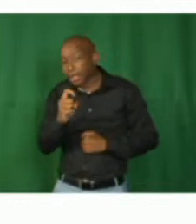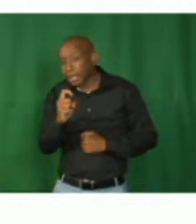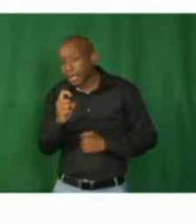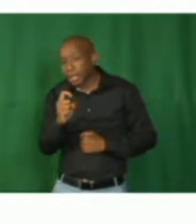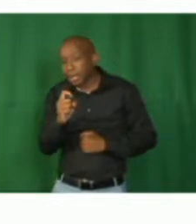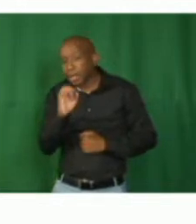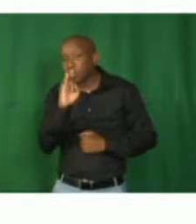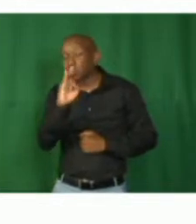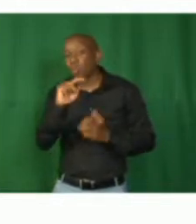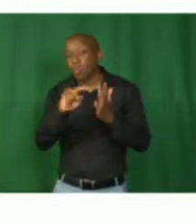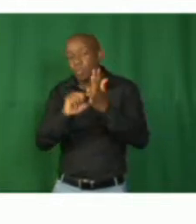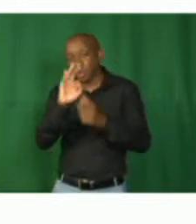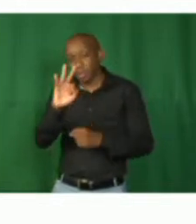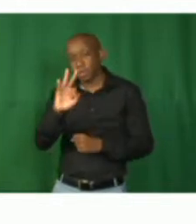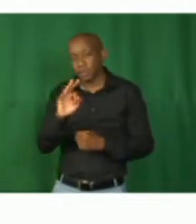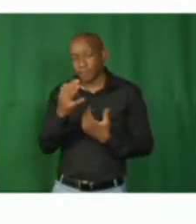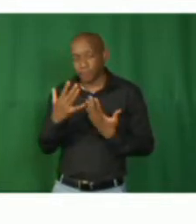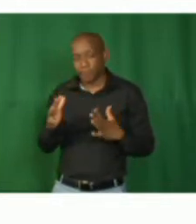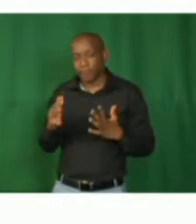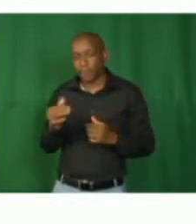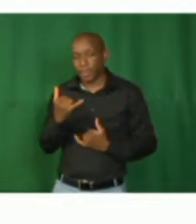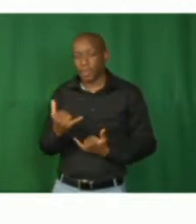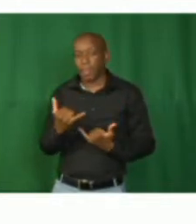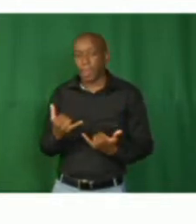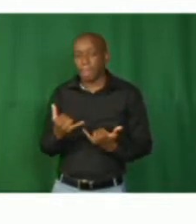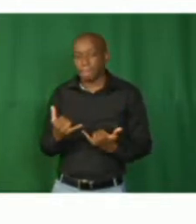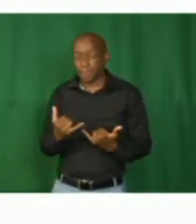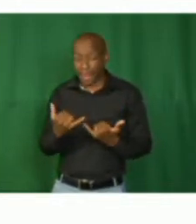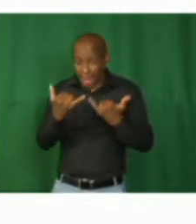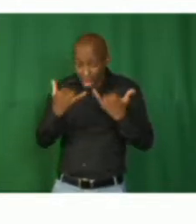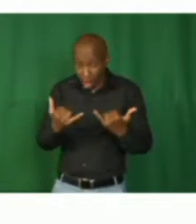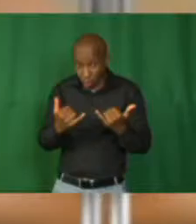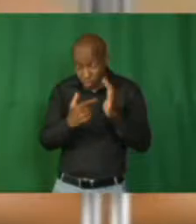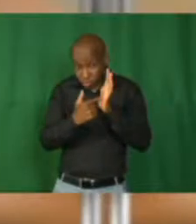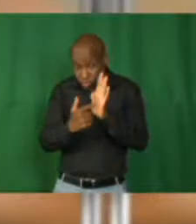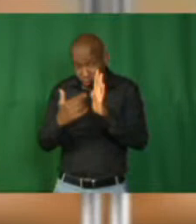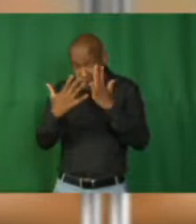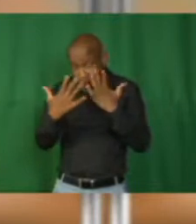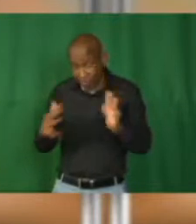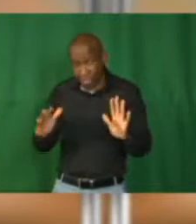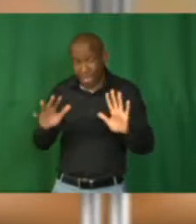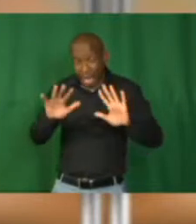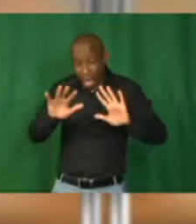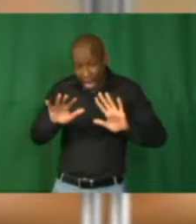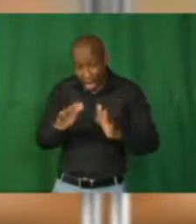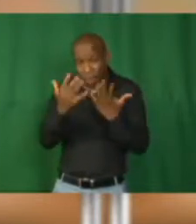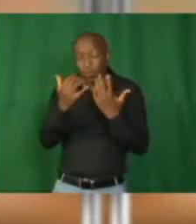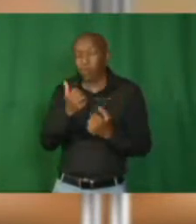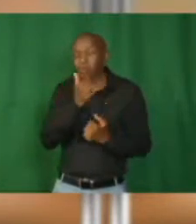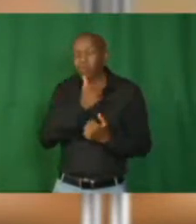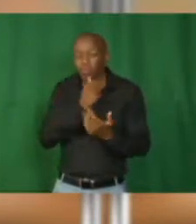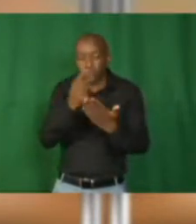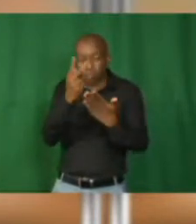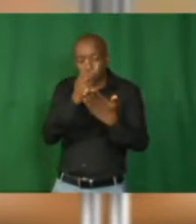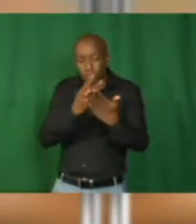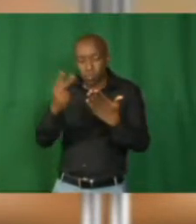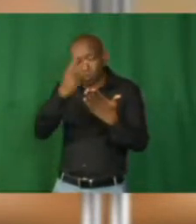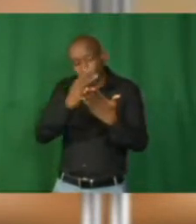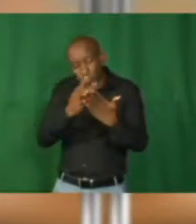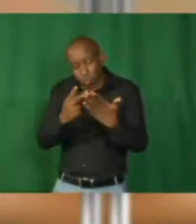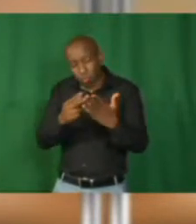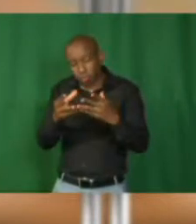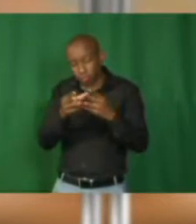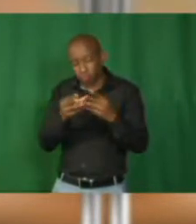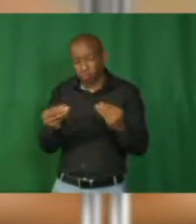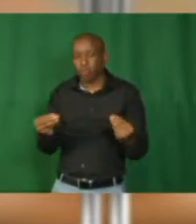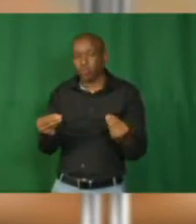to 2.3. Now we have demonstrated now how to use the graphical method now to